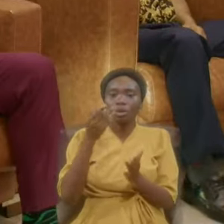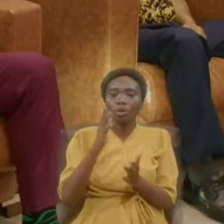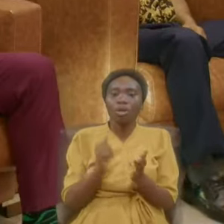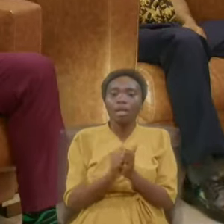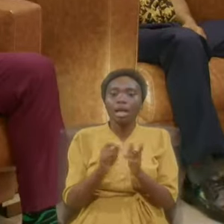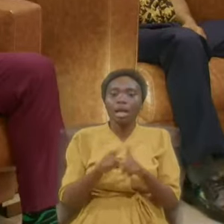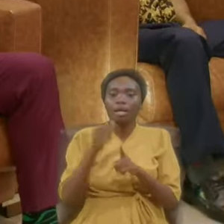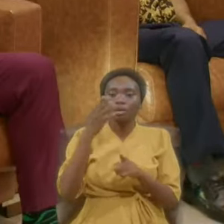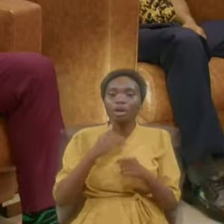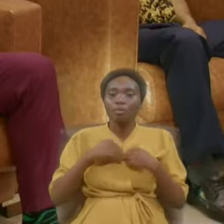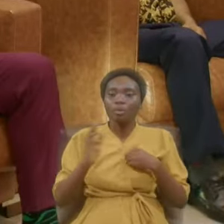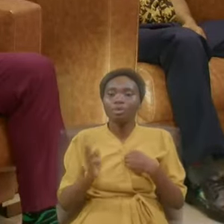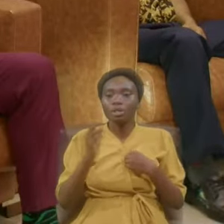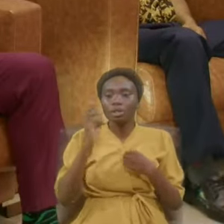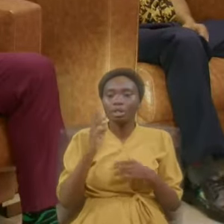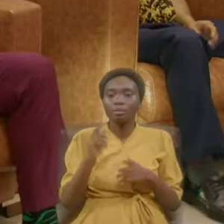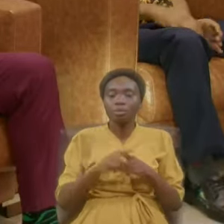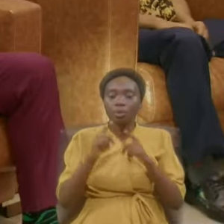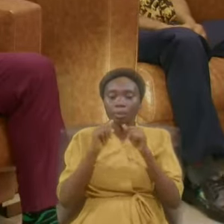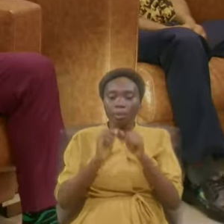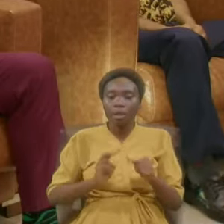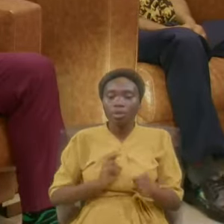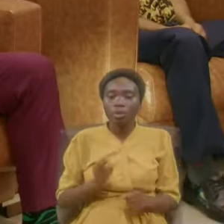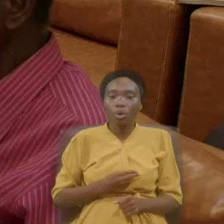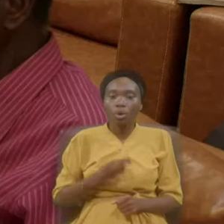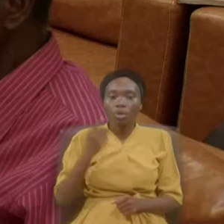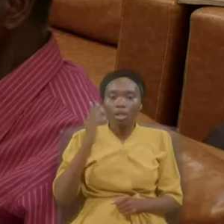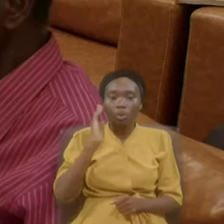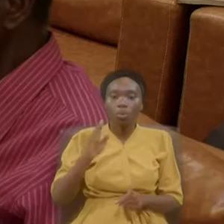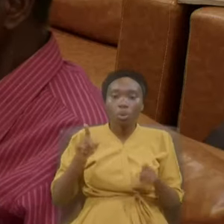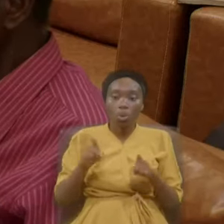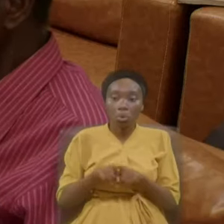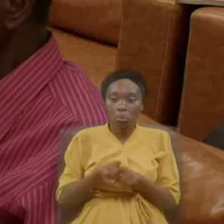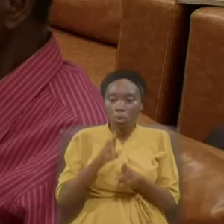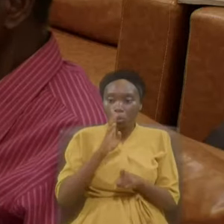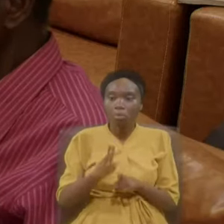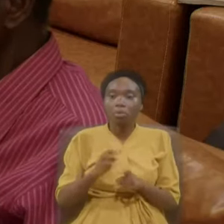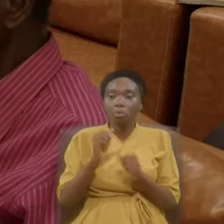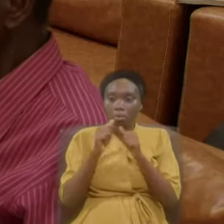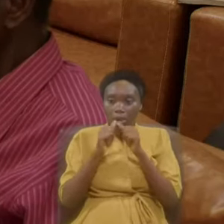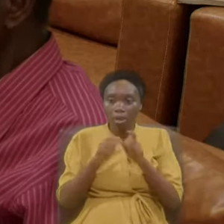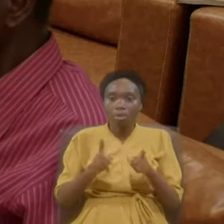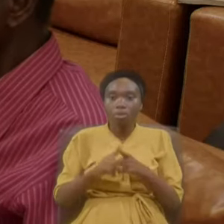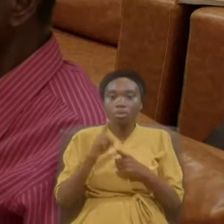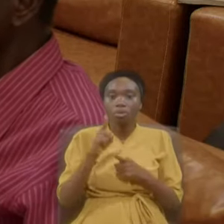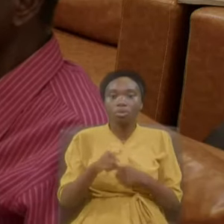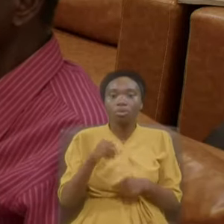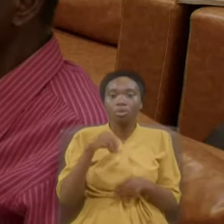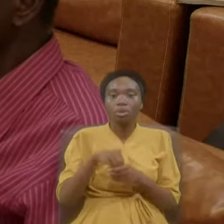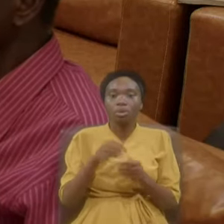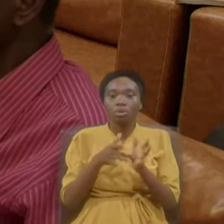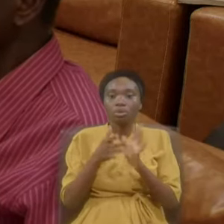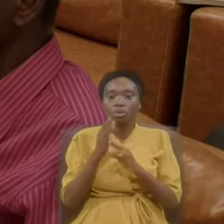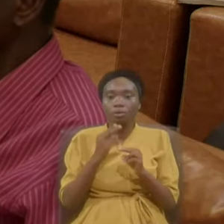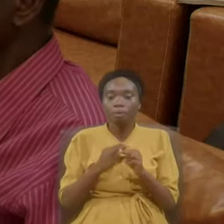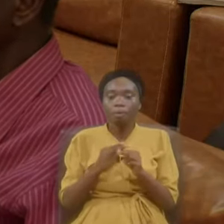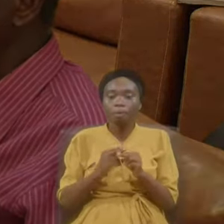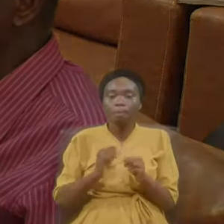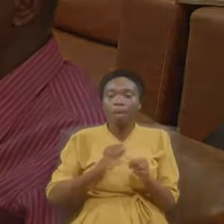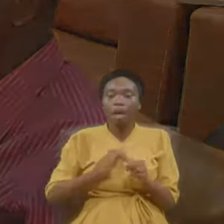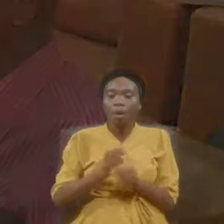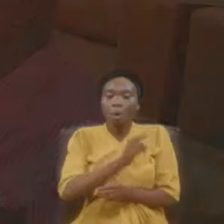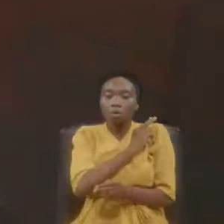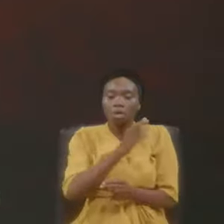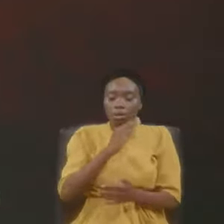has been using him to be a source of blessing to us, he will also be a source of blessing to you in the name of Jesus. Our ushers